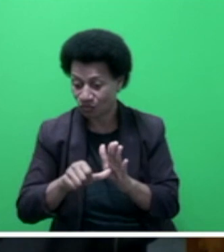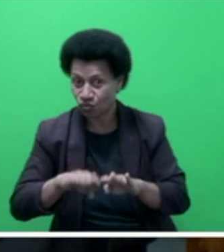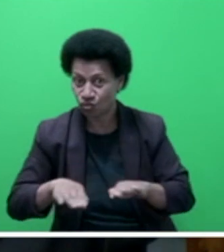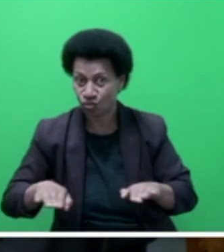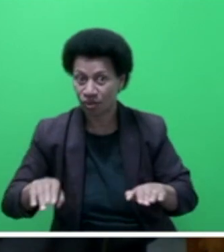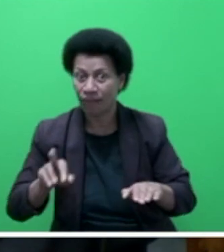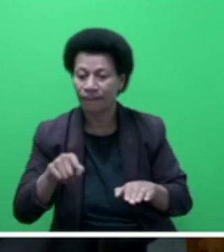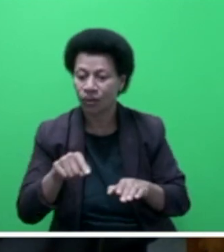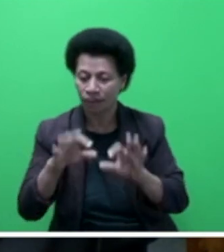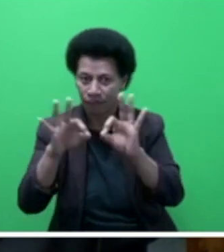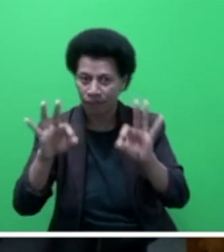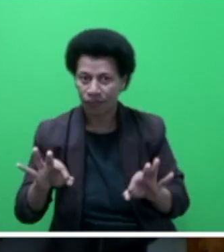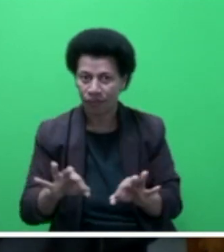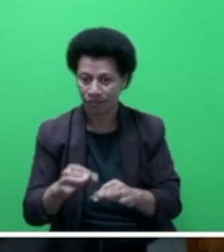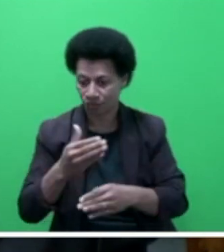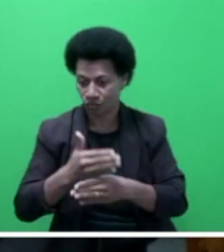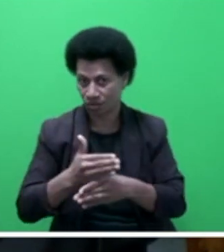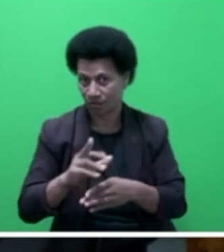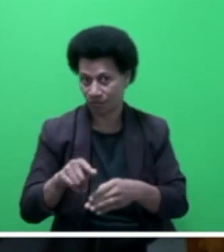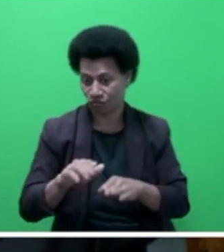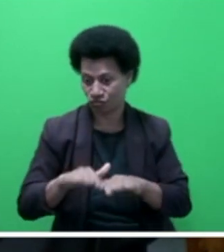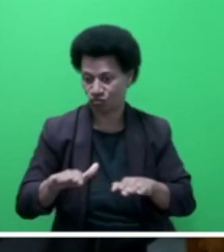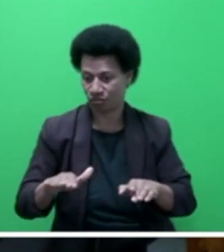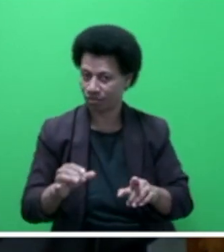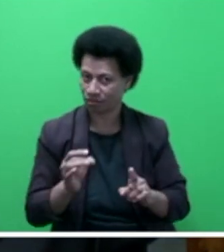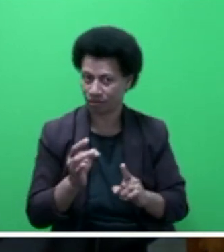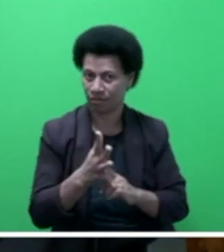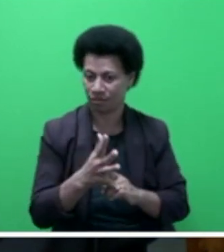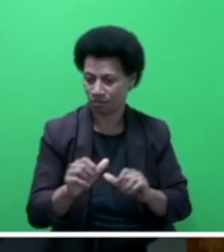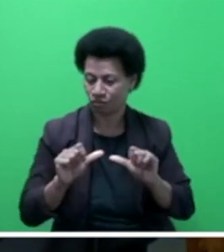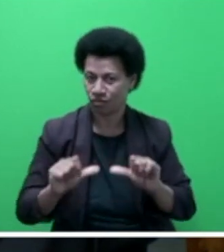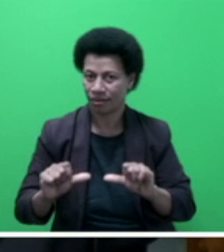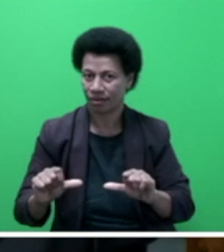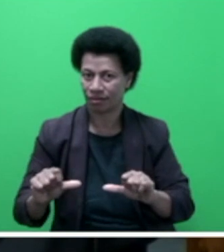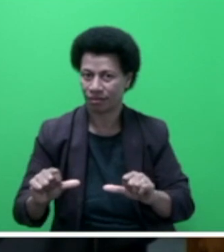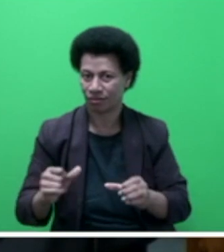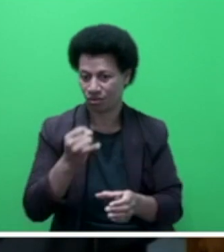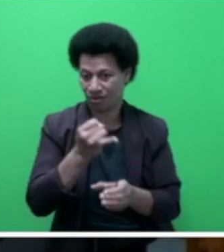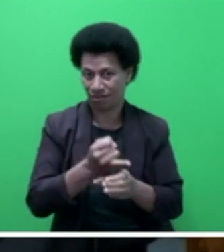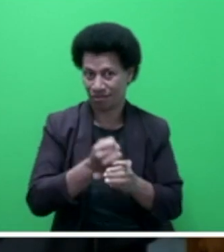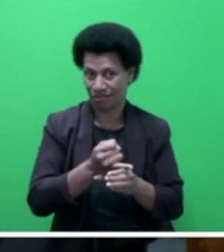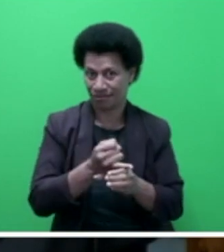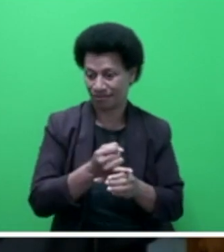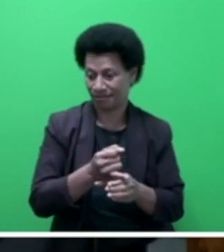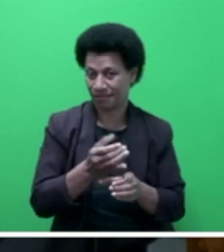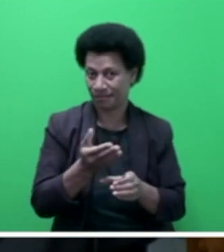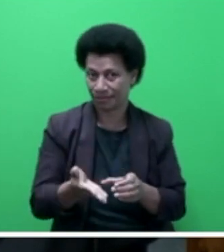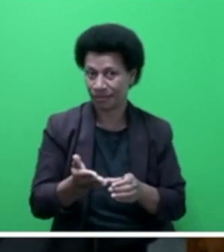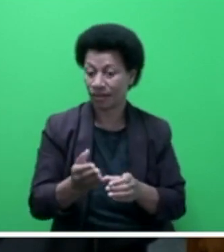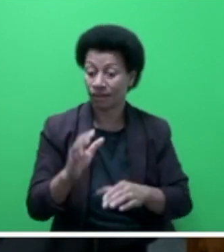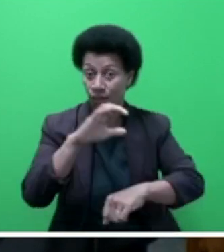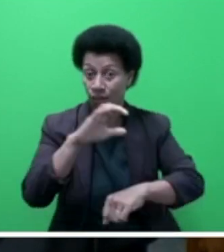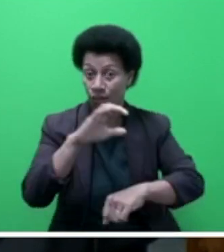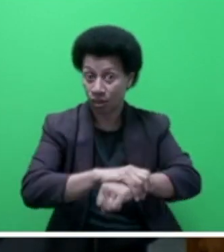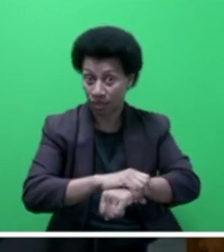for the special treatment of children at all stages of the criminal justice process, from the point of the initial contact with the police